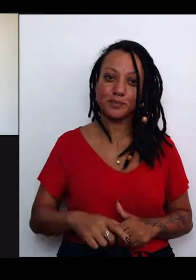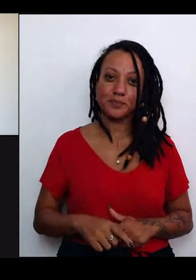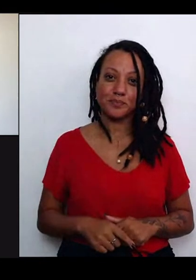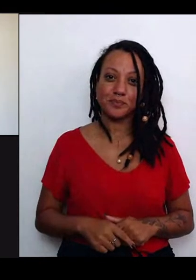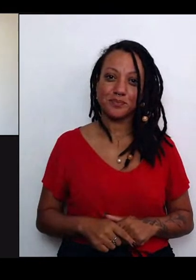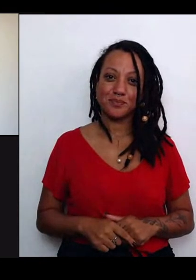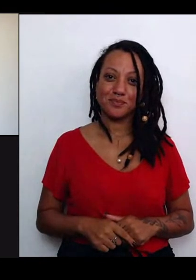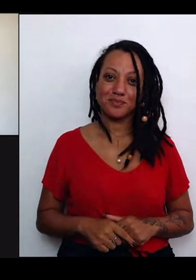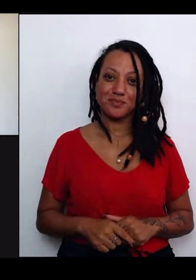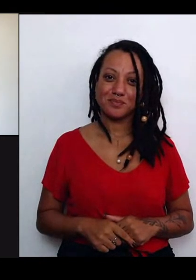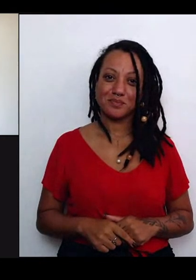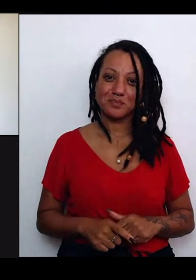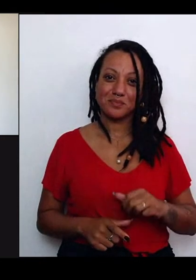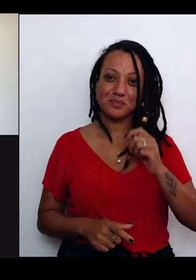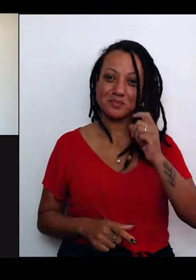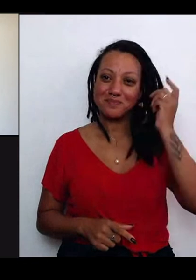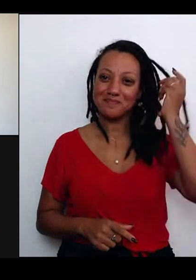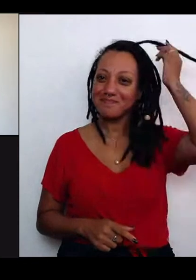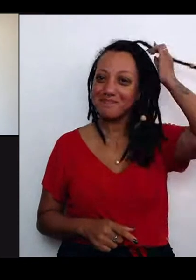foreign